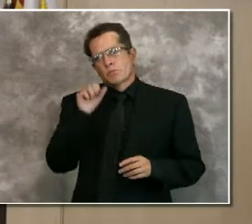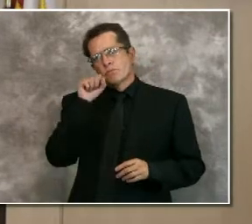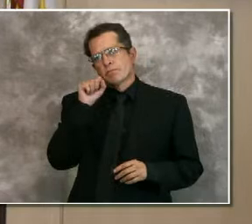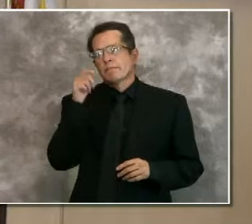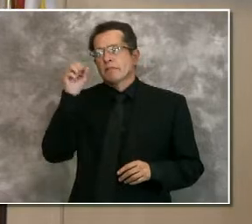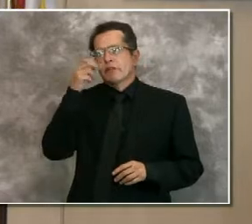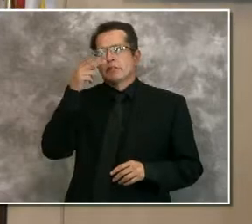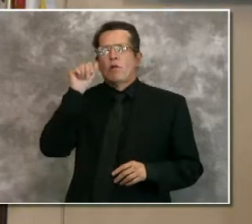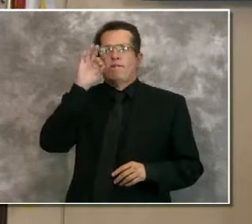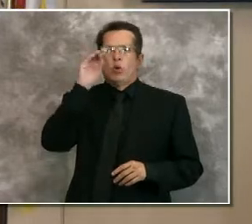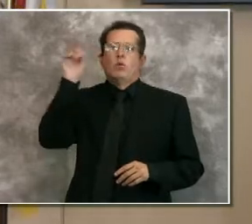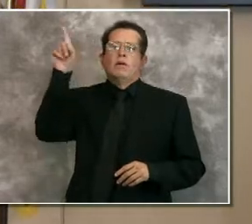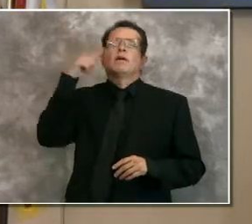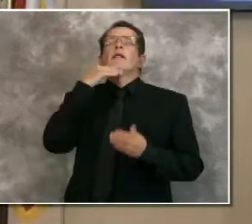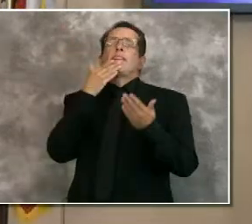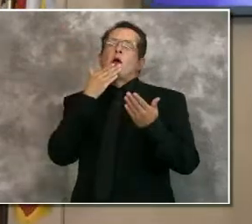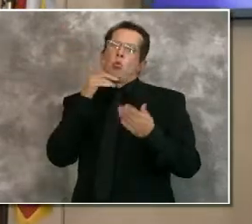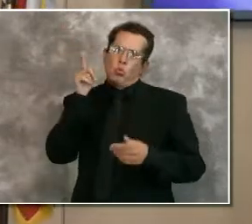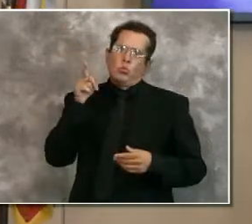Okay, thank you.